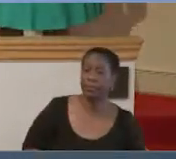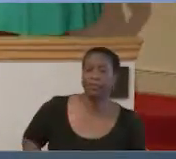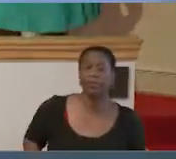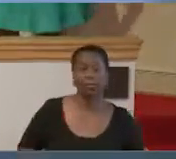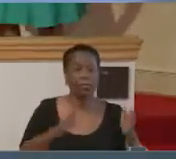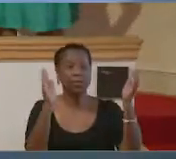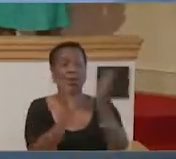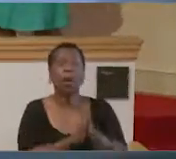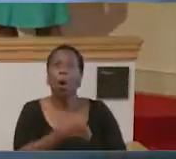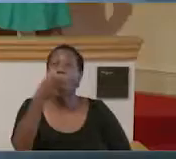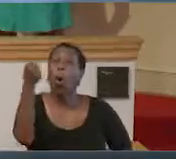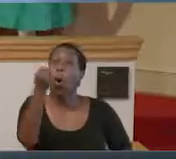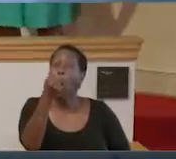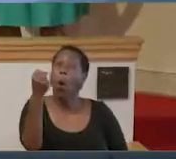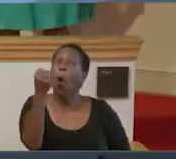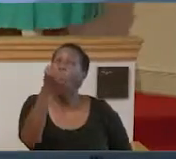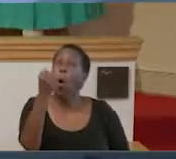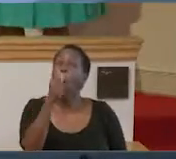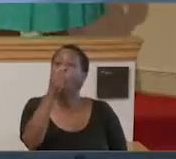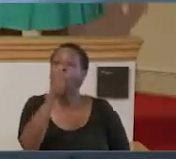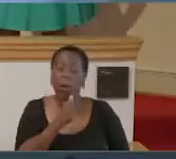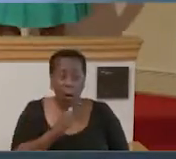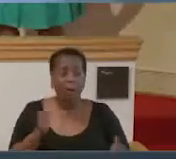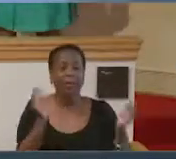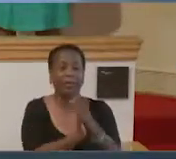surely work it out now.